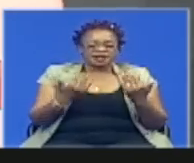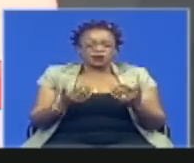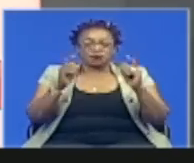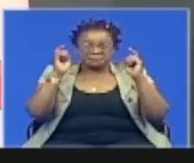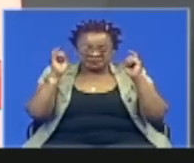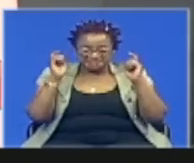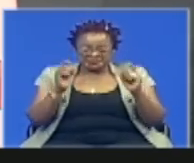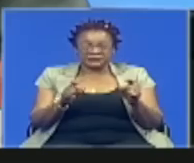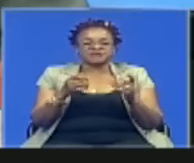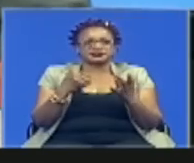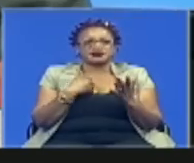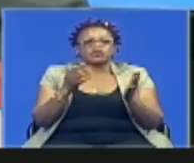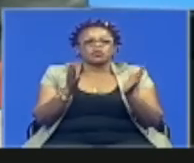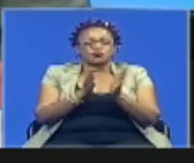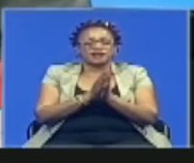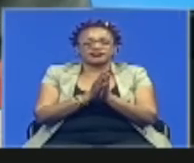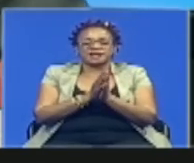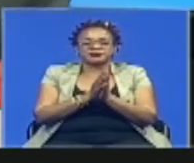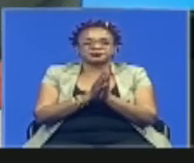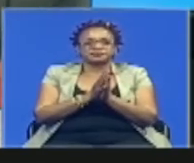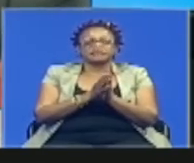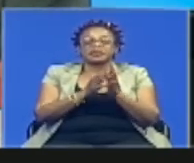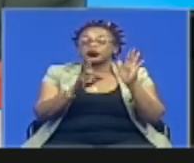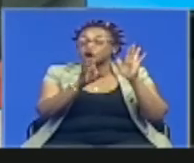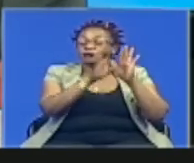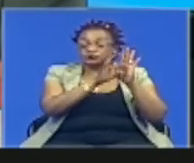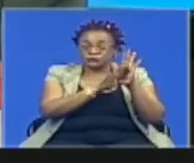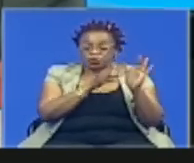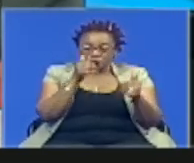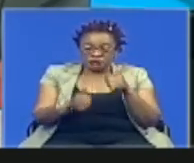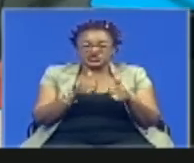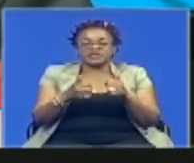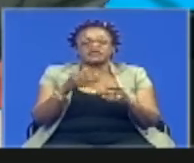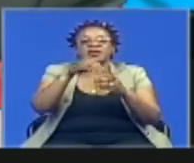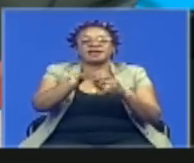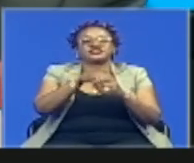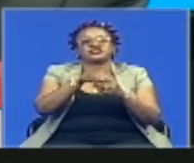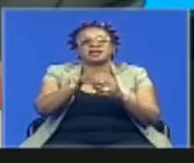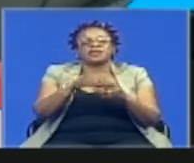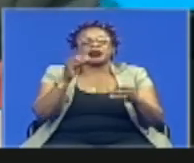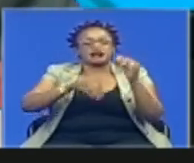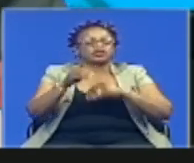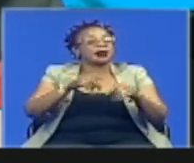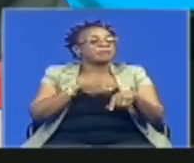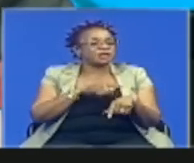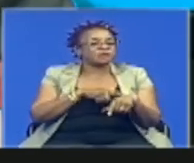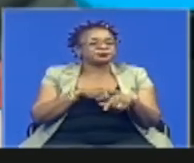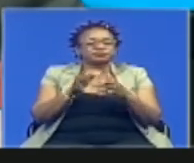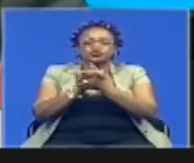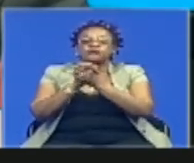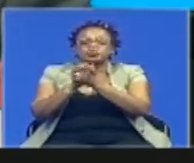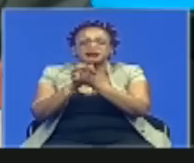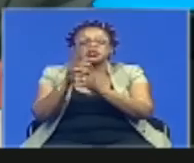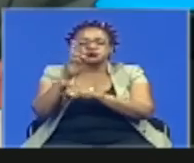the blatant disrespect of the law and the constitution that they both engaged in the electioneering period. Jubilee blatantly used